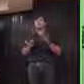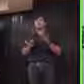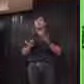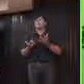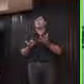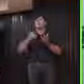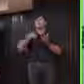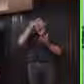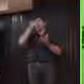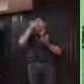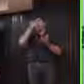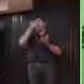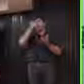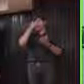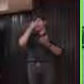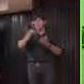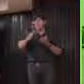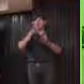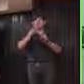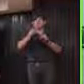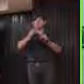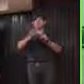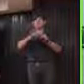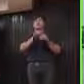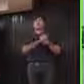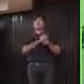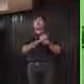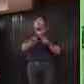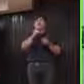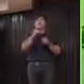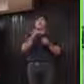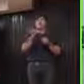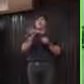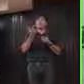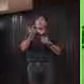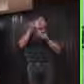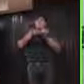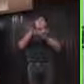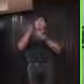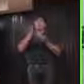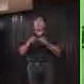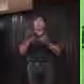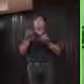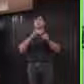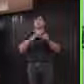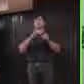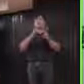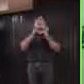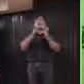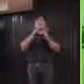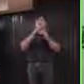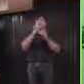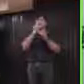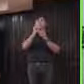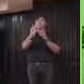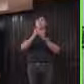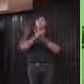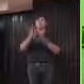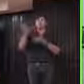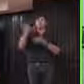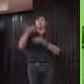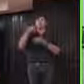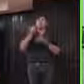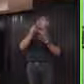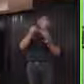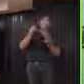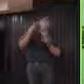So I think, Nehru comes under flack for that, and Sheikh Abdullah is given flack for having allowed, in some ways,